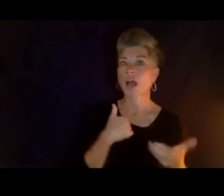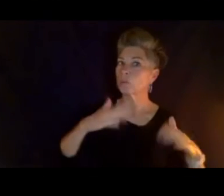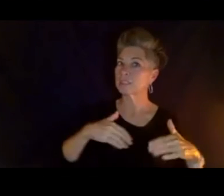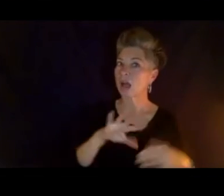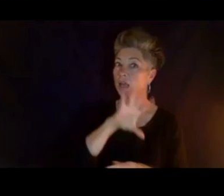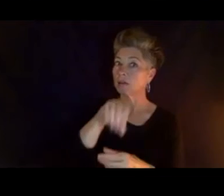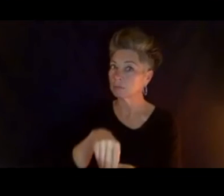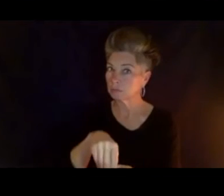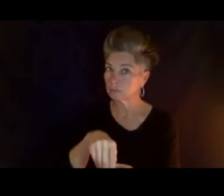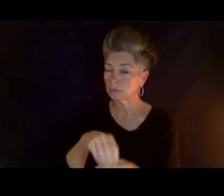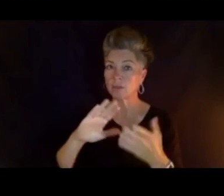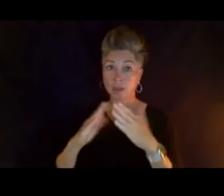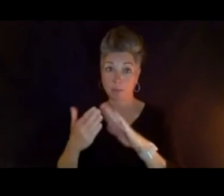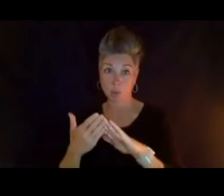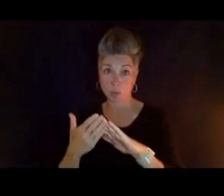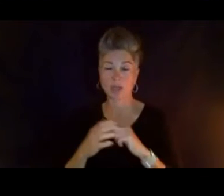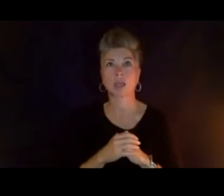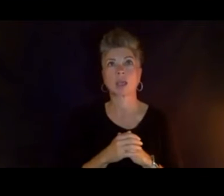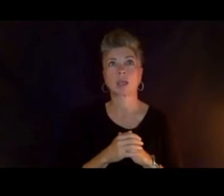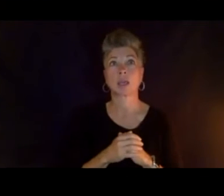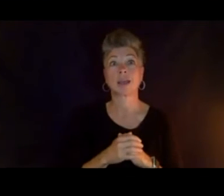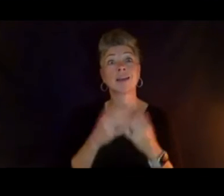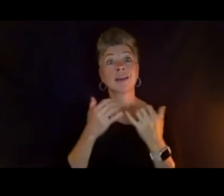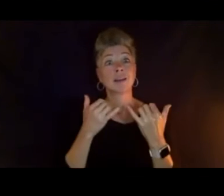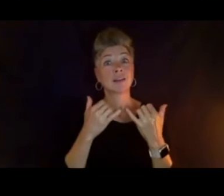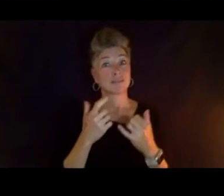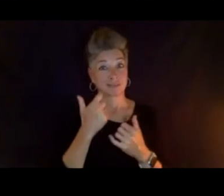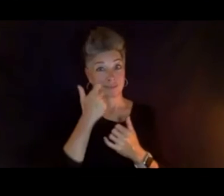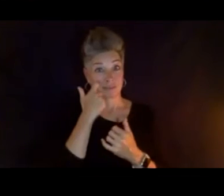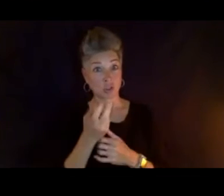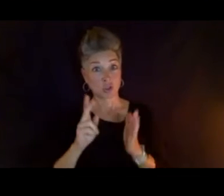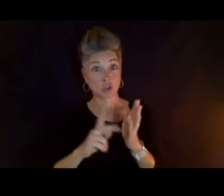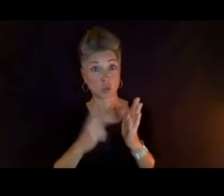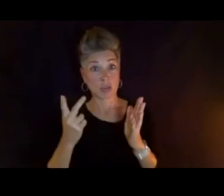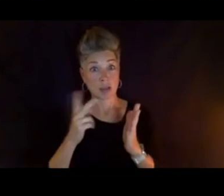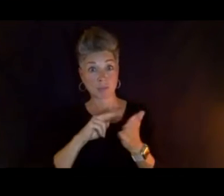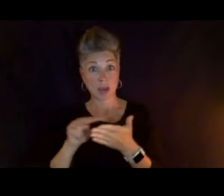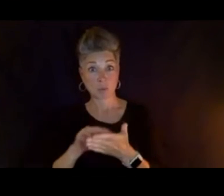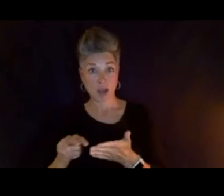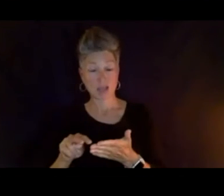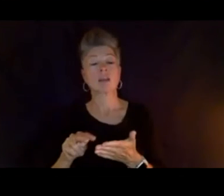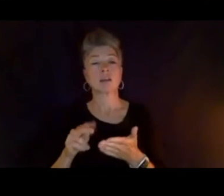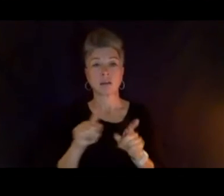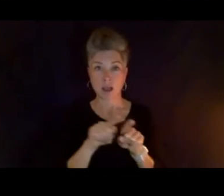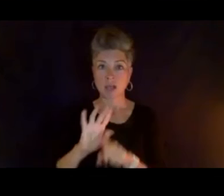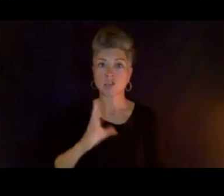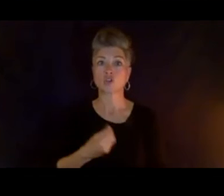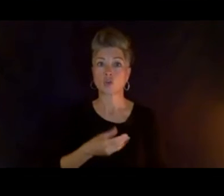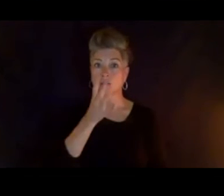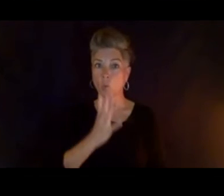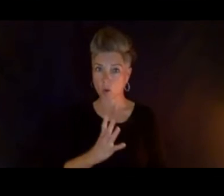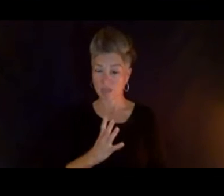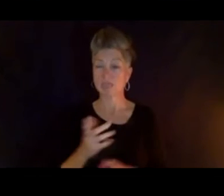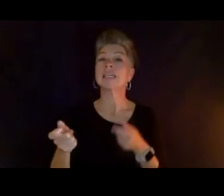Reading it the last two times as a trans woman and been dealing with a lot of those experiences in my